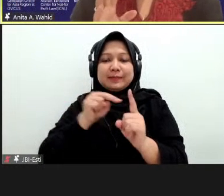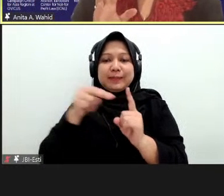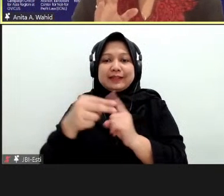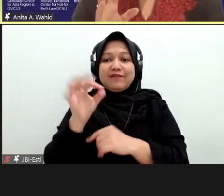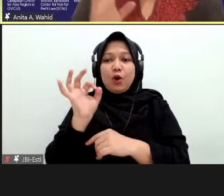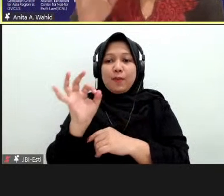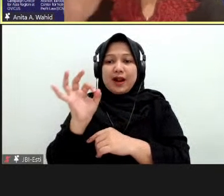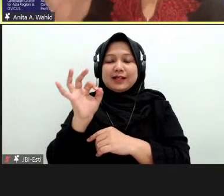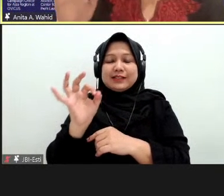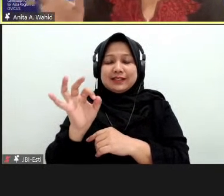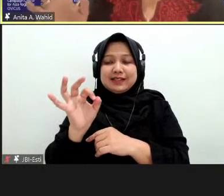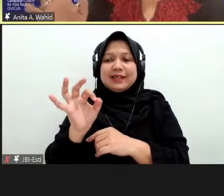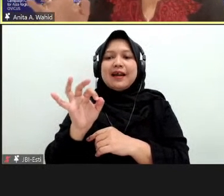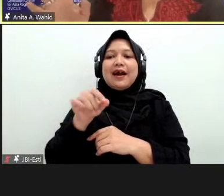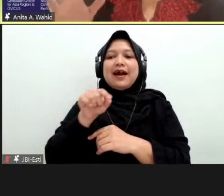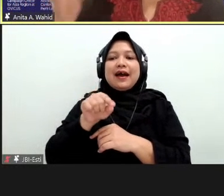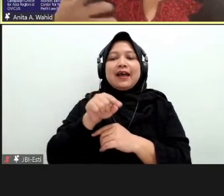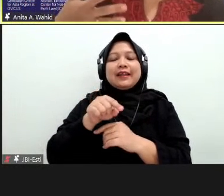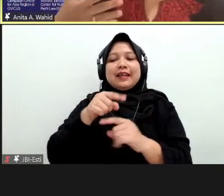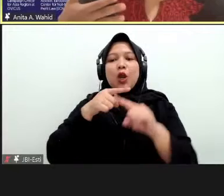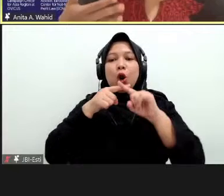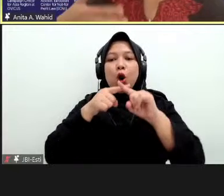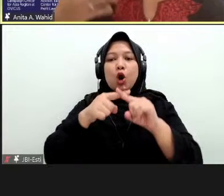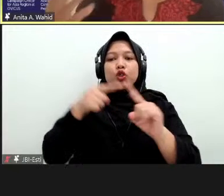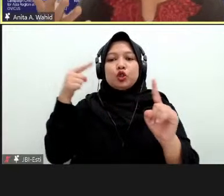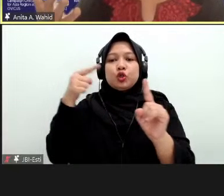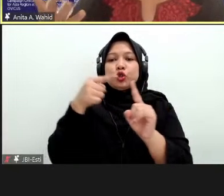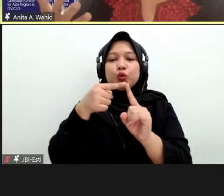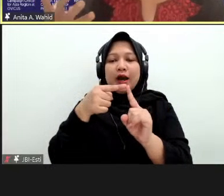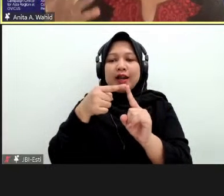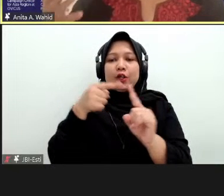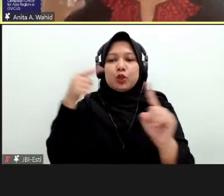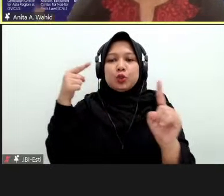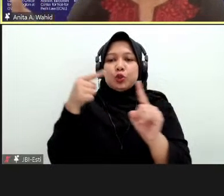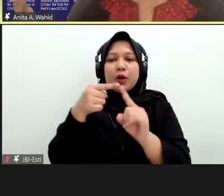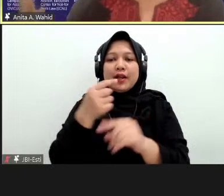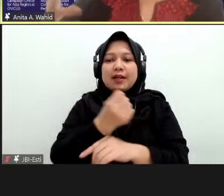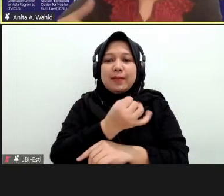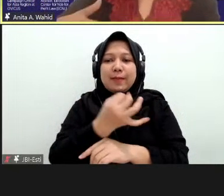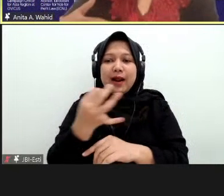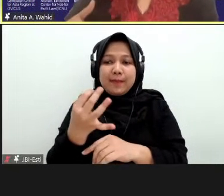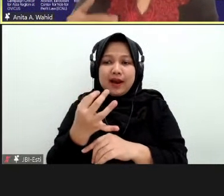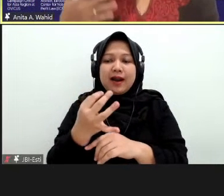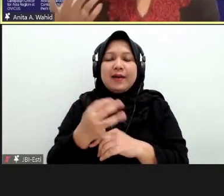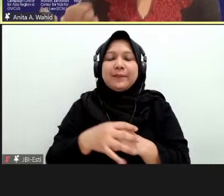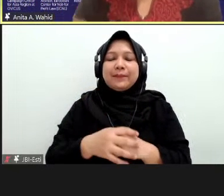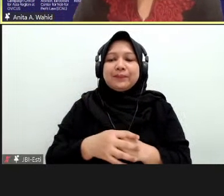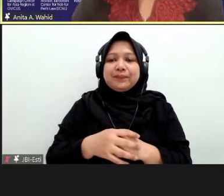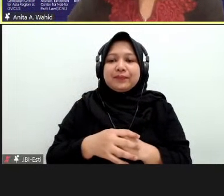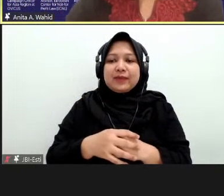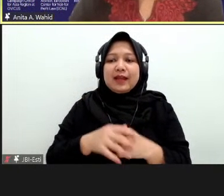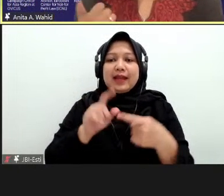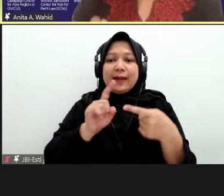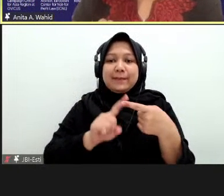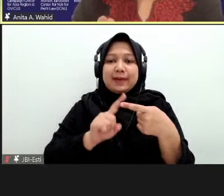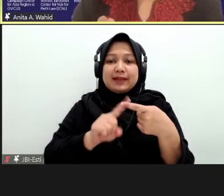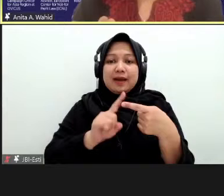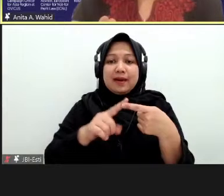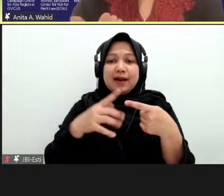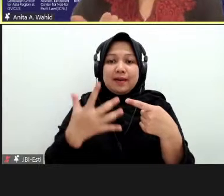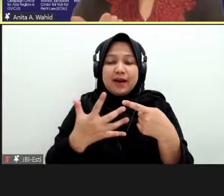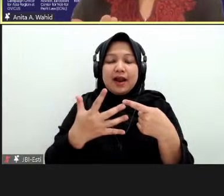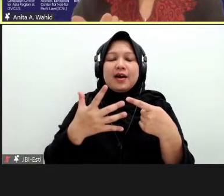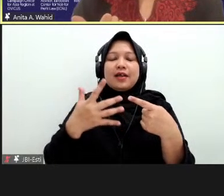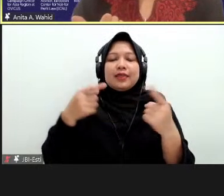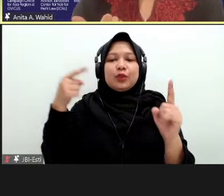segment on that operation informations, there's few objective or the missions of everyone who have the